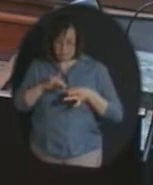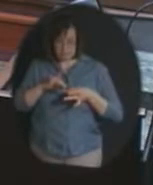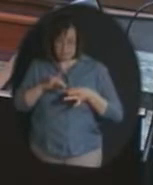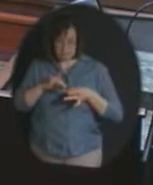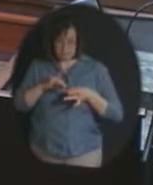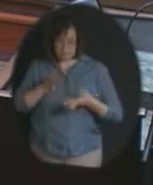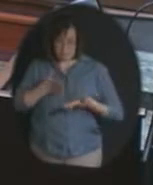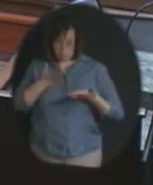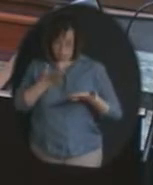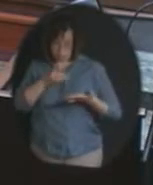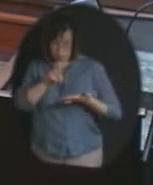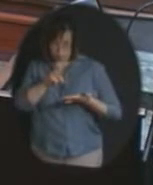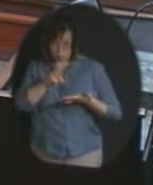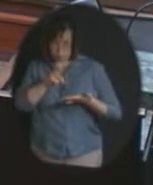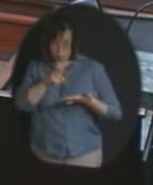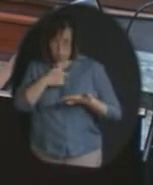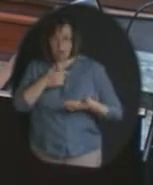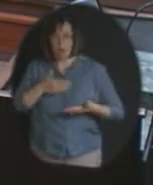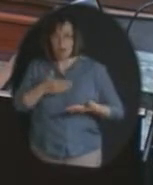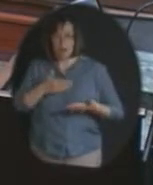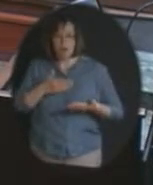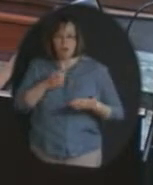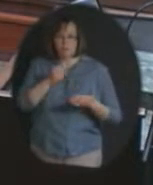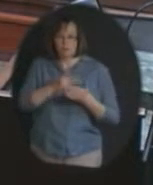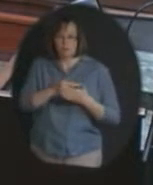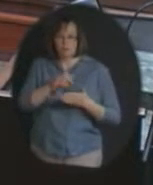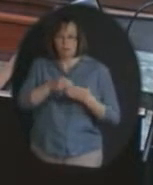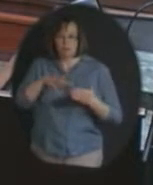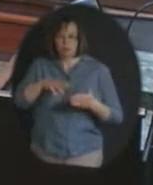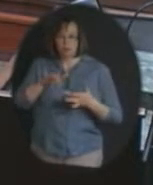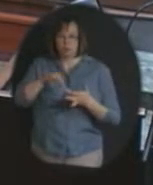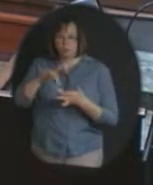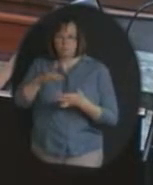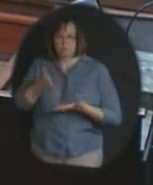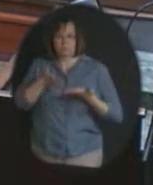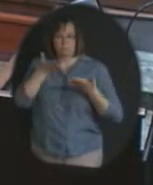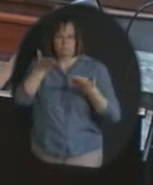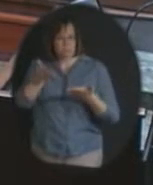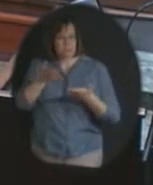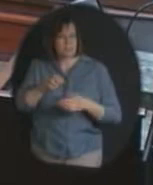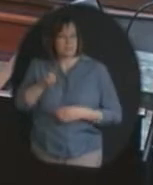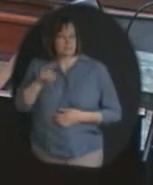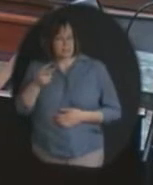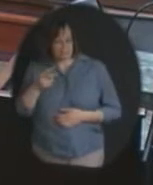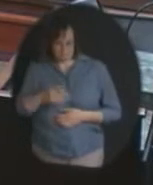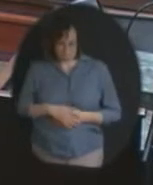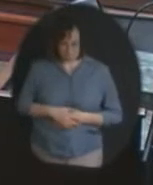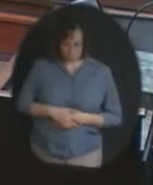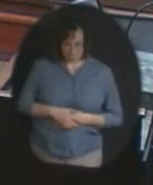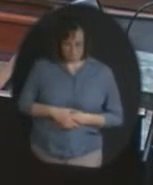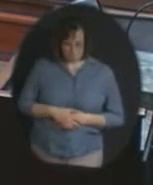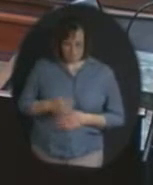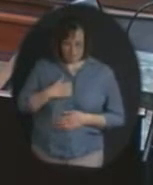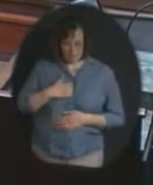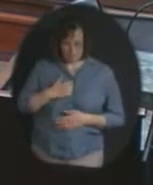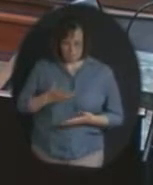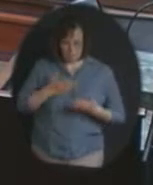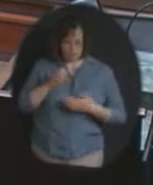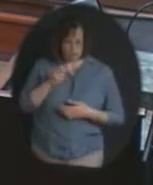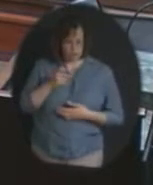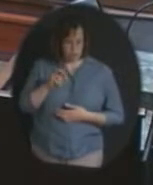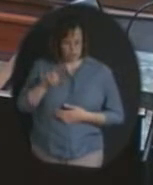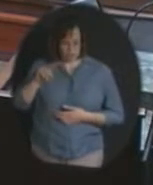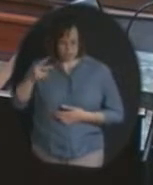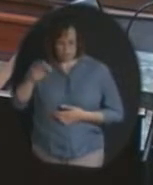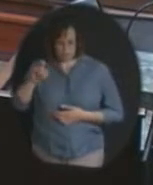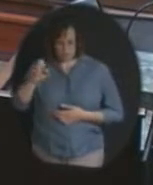Then a motion? I move to approve the student trip as presented. Second. Ms. Hibbs, I have a motion by Mr. Scheer and a second by